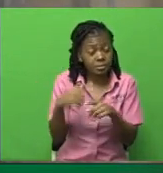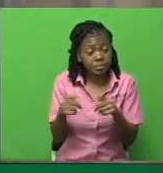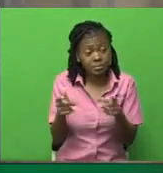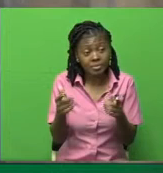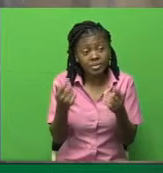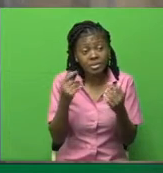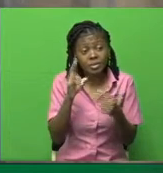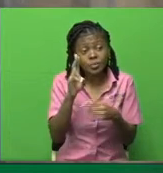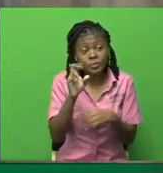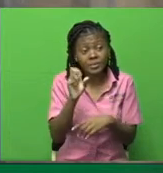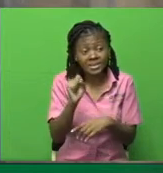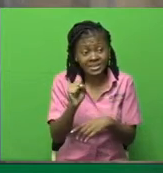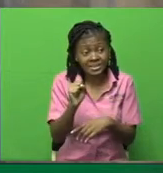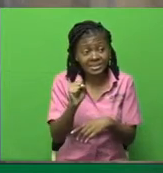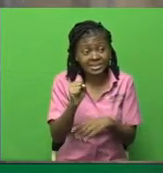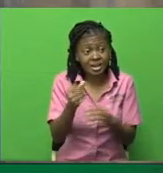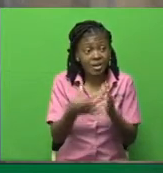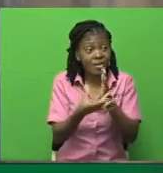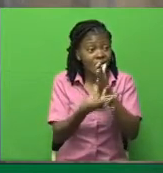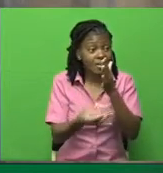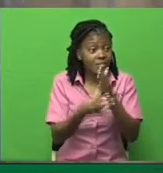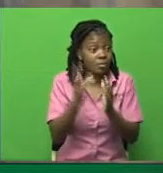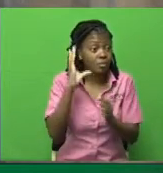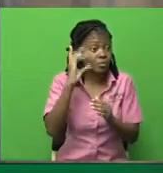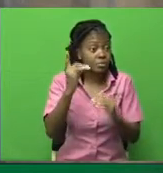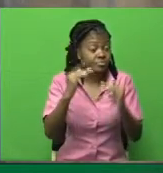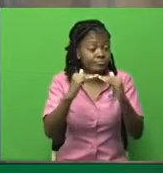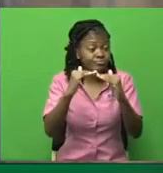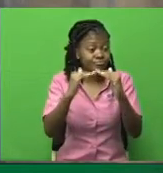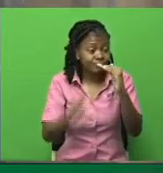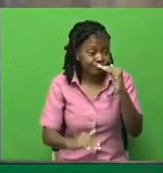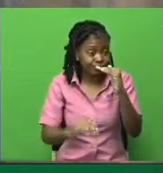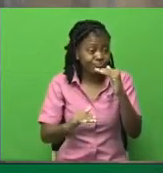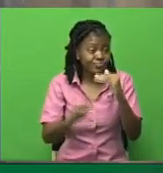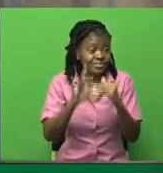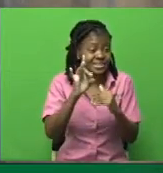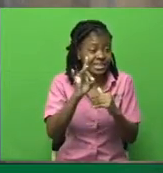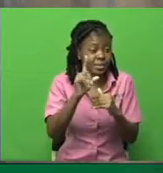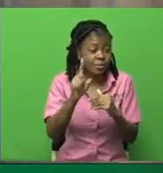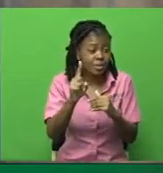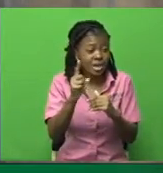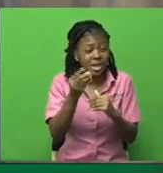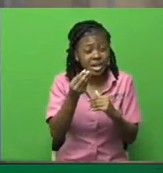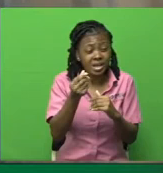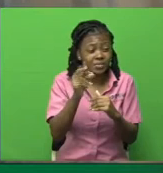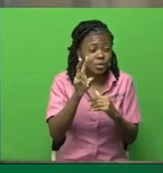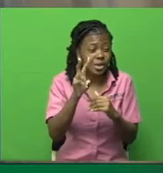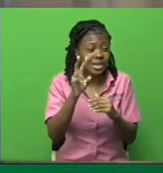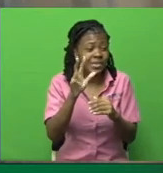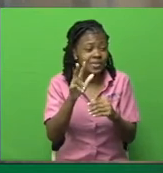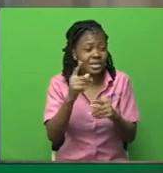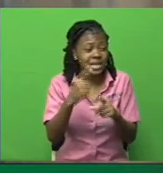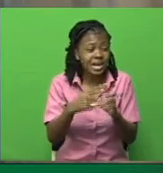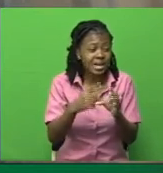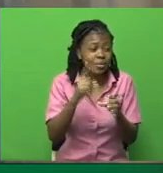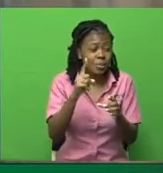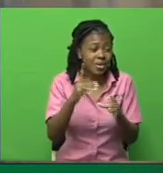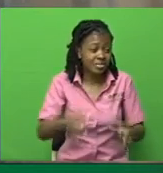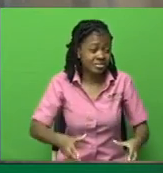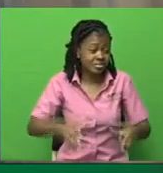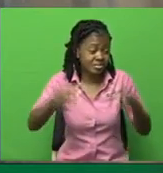November settled 92 cents lower at 81.23 cents a barrel so it would be wise Madam